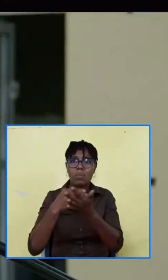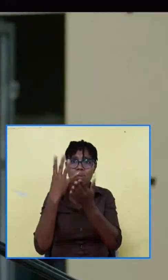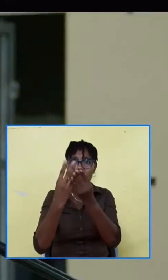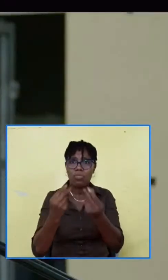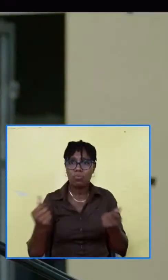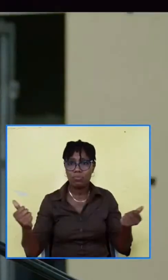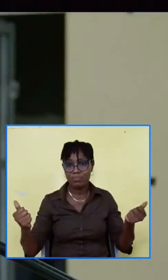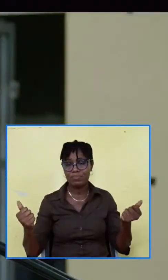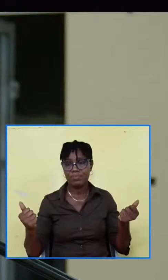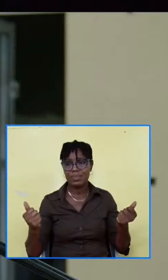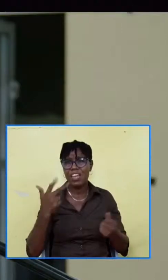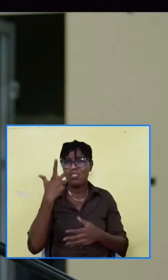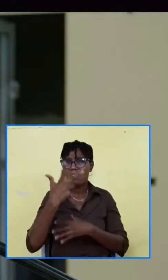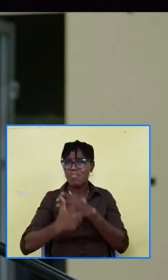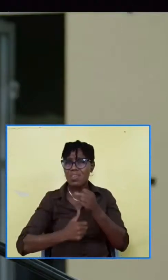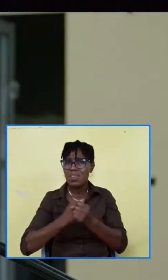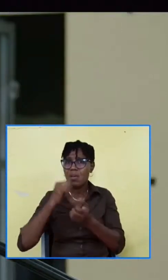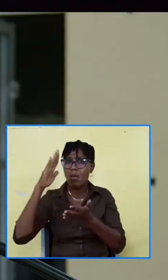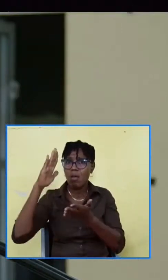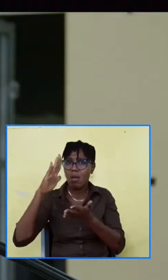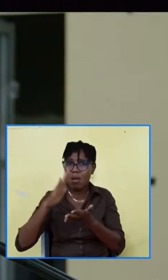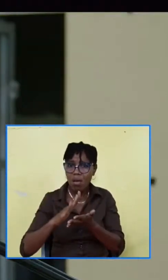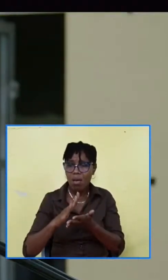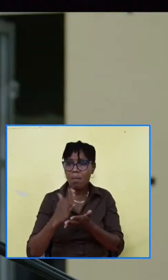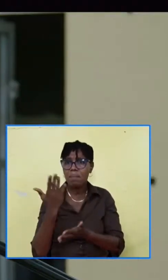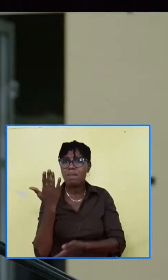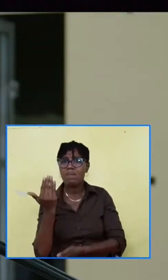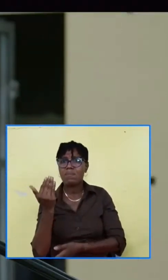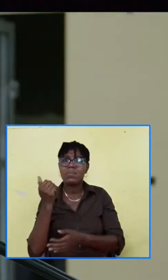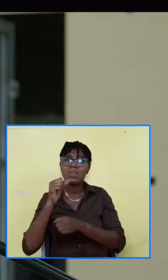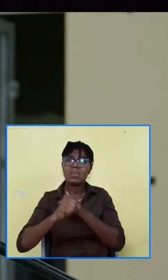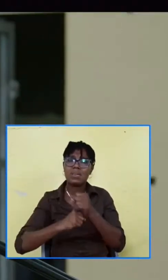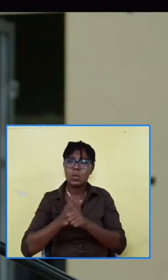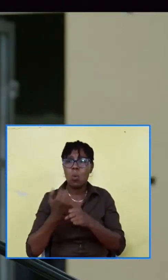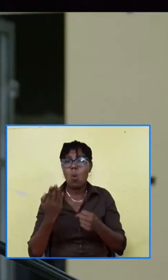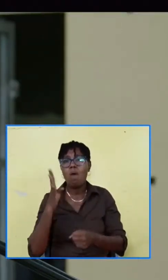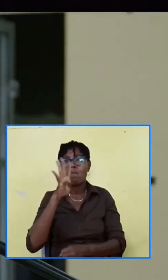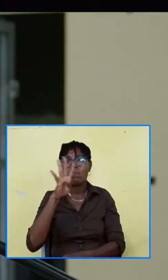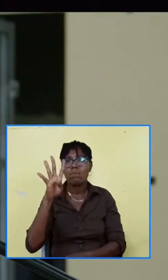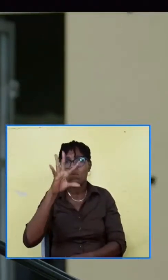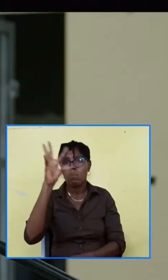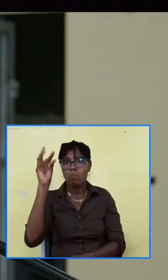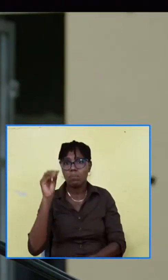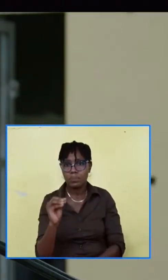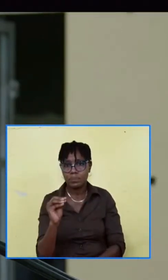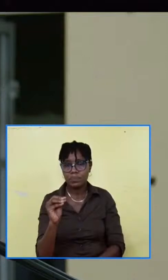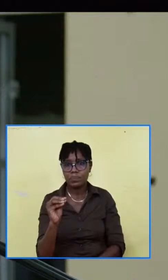by 15 years, or approximately 44%.